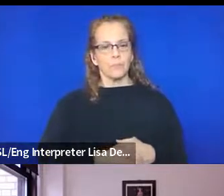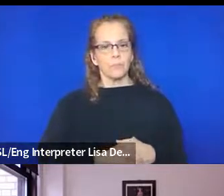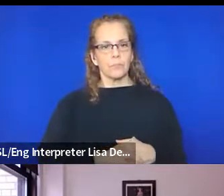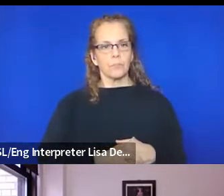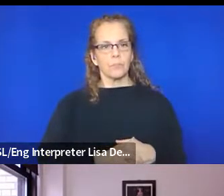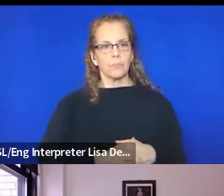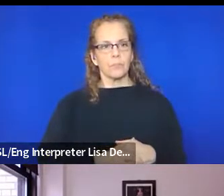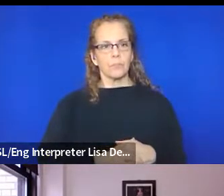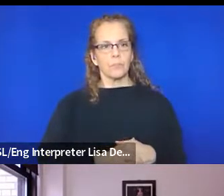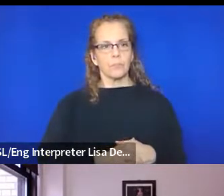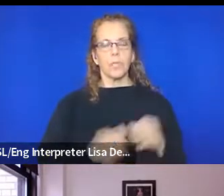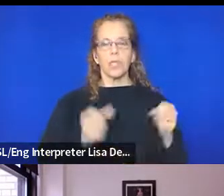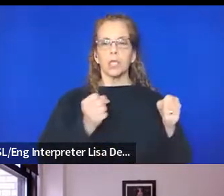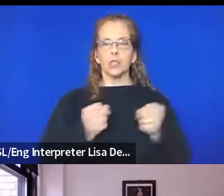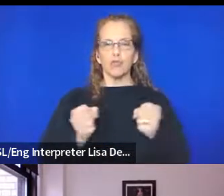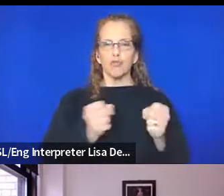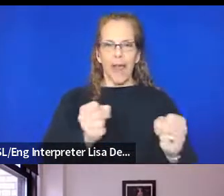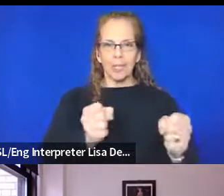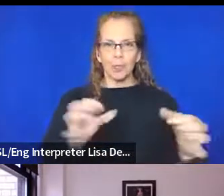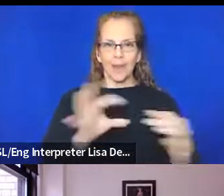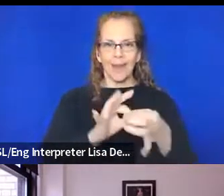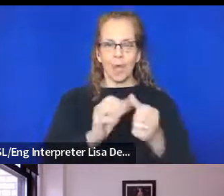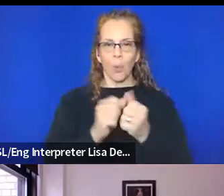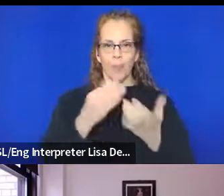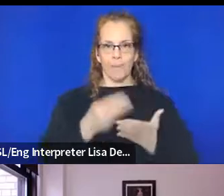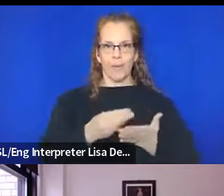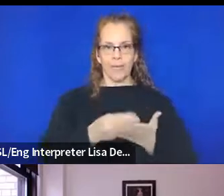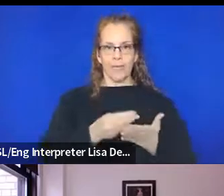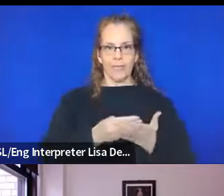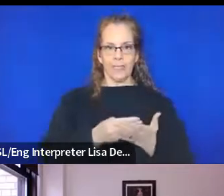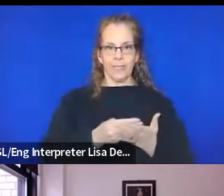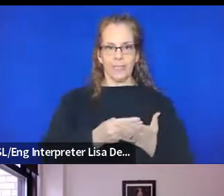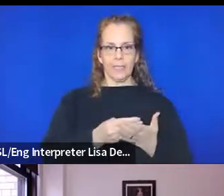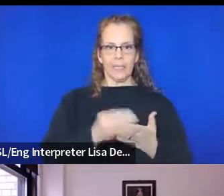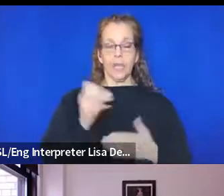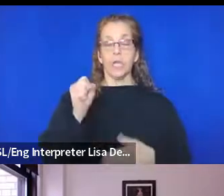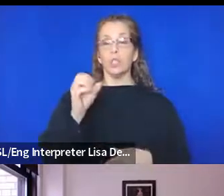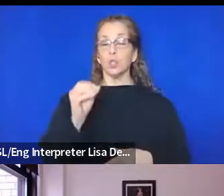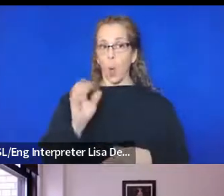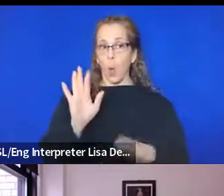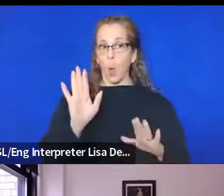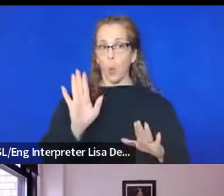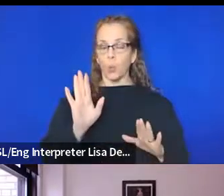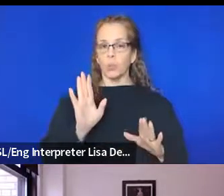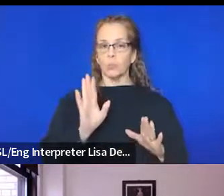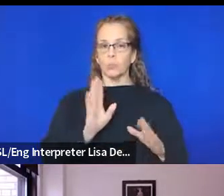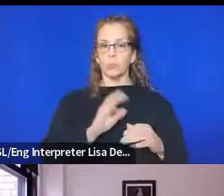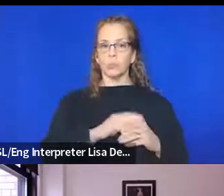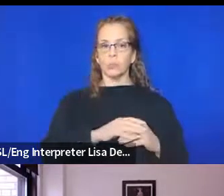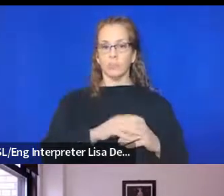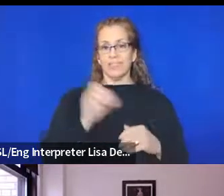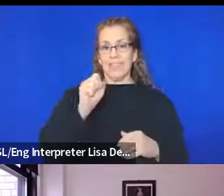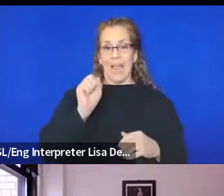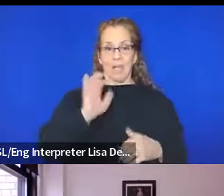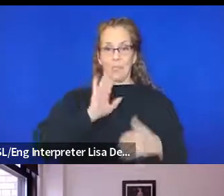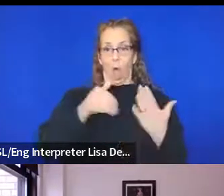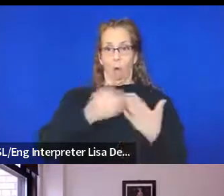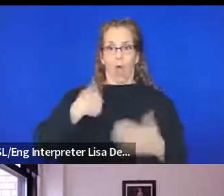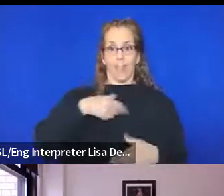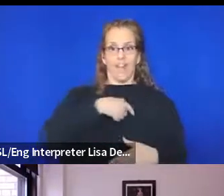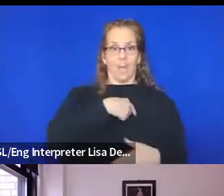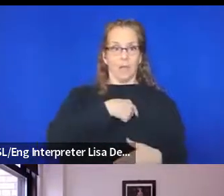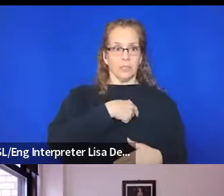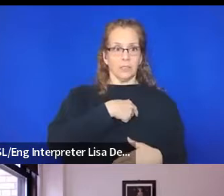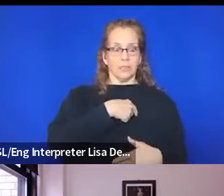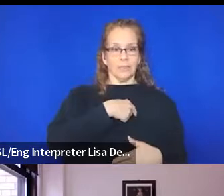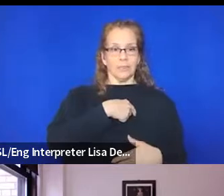a strategy about money. So on the individual basis, and yeah, all of us did start, nobody got paid for